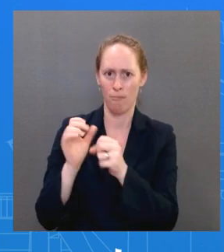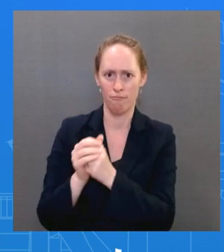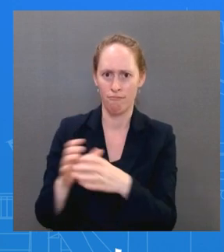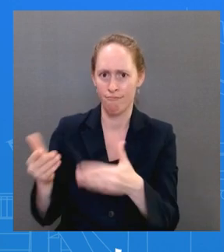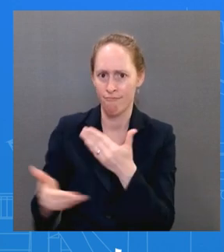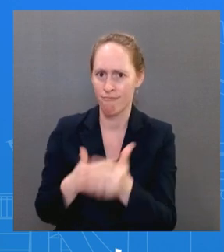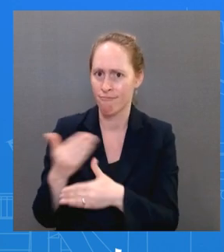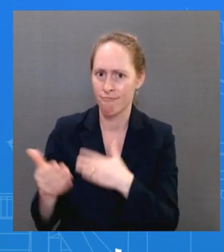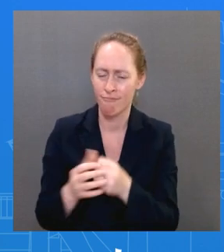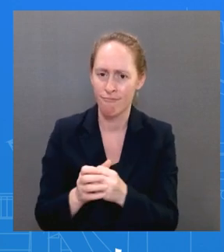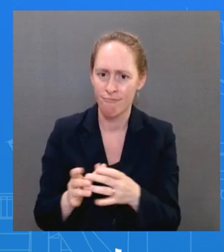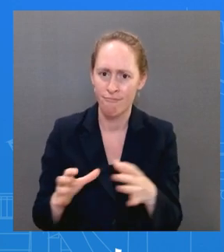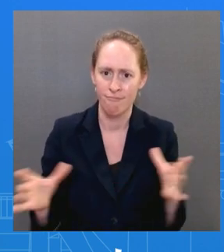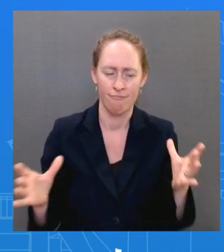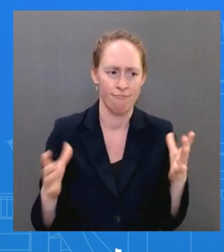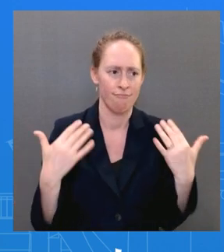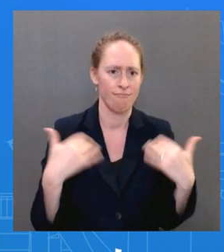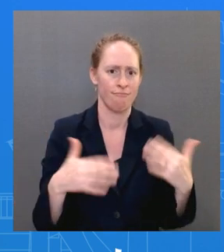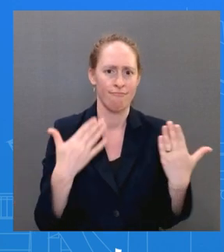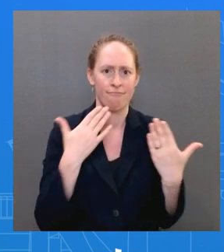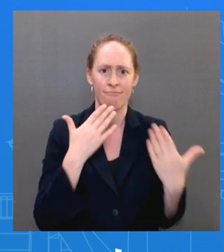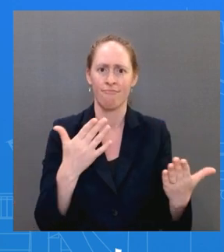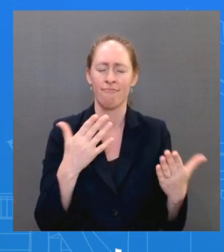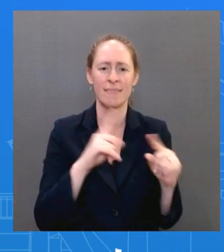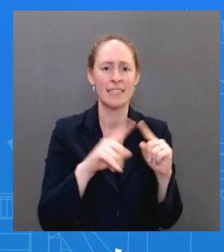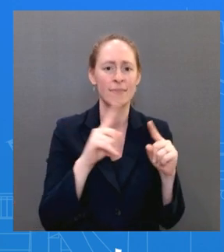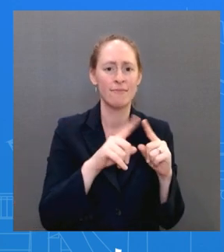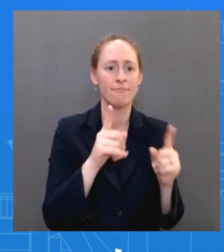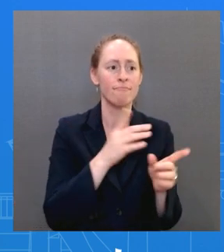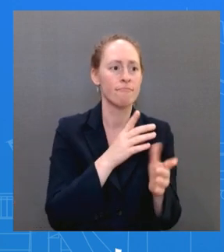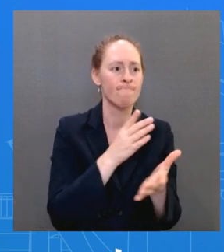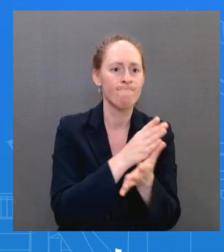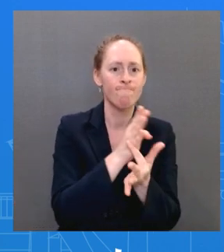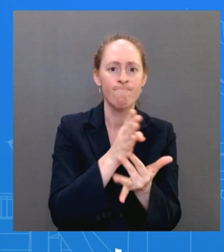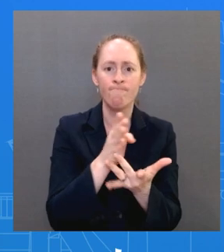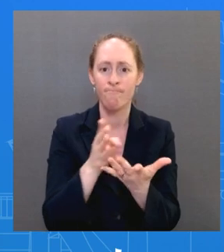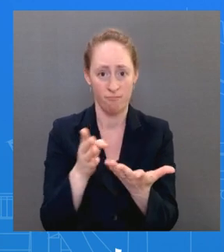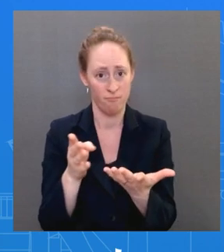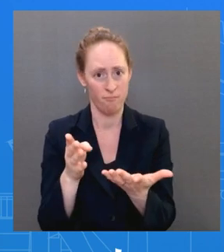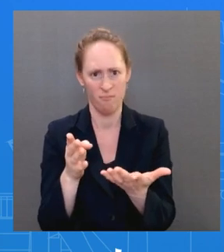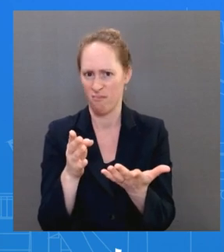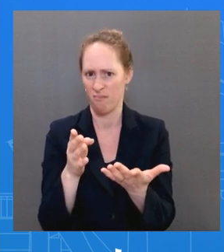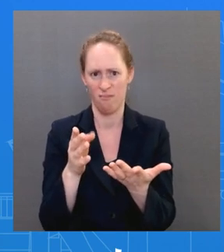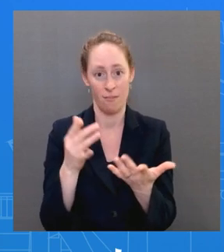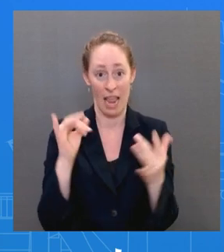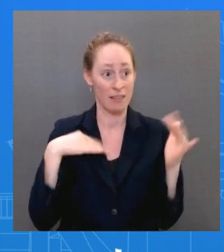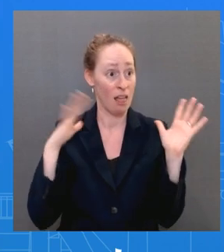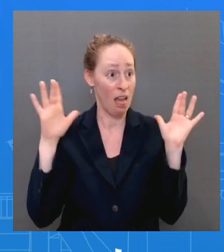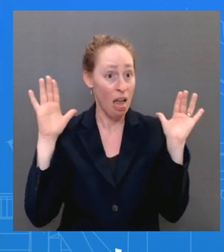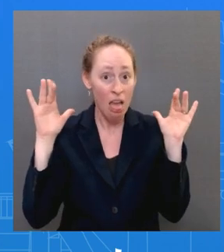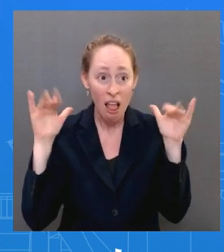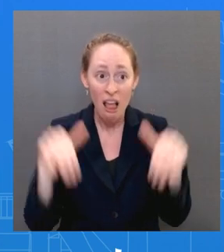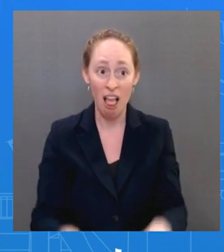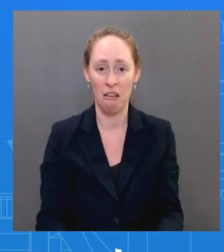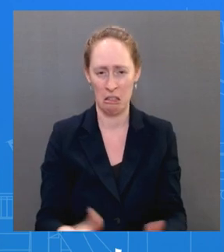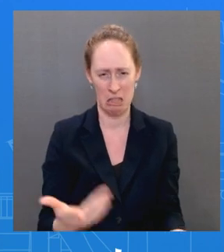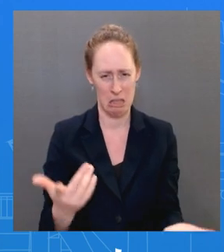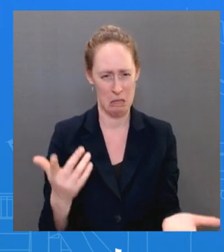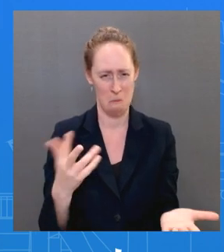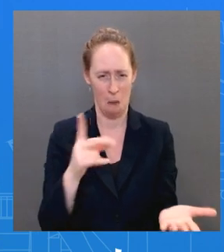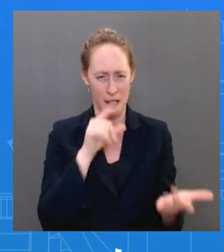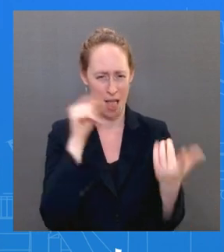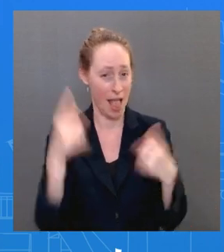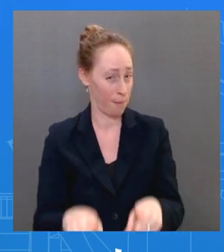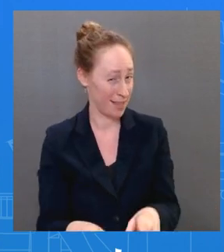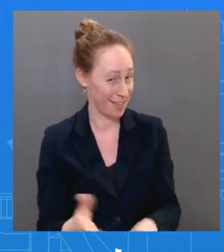see as we talk about recession or even pre-recession. But the growth of the job for the 3 months trend, the growth of job growth in the